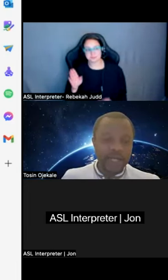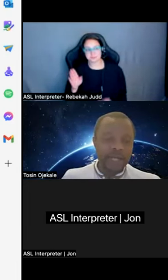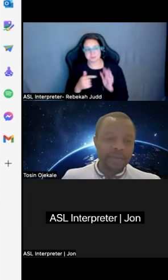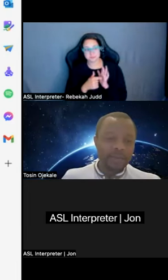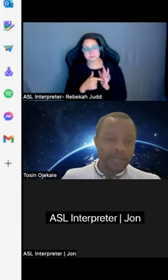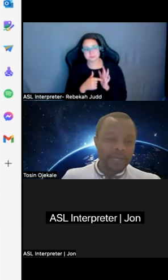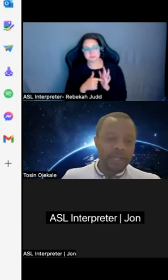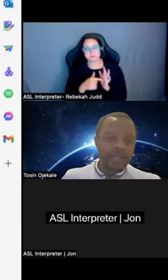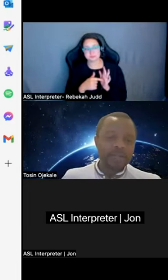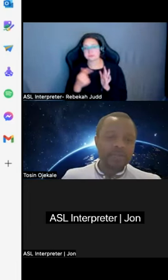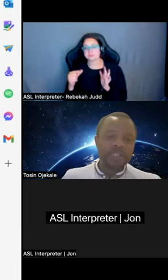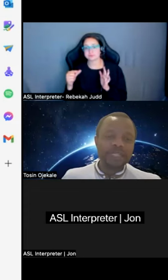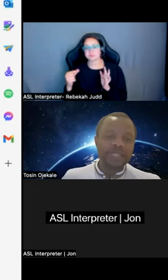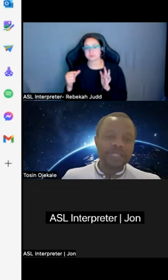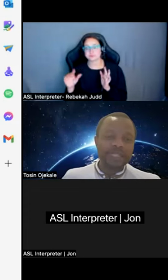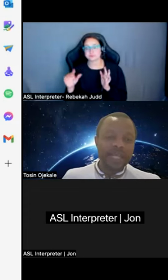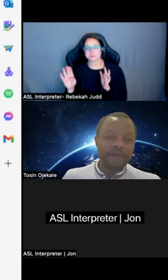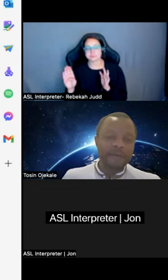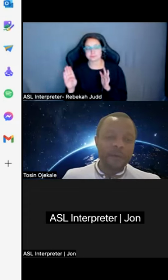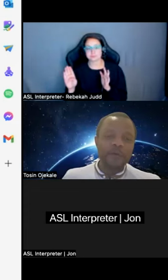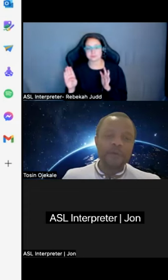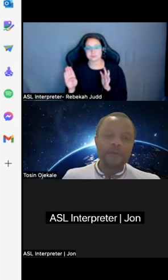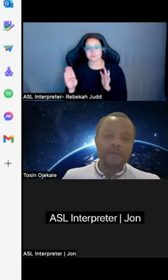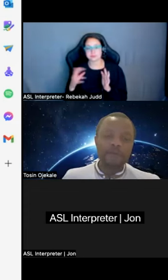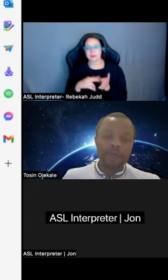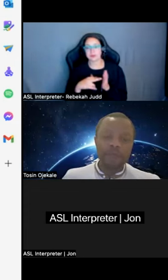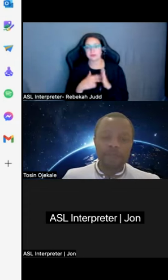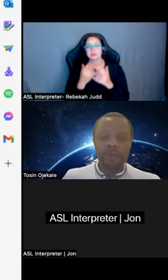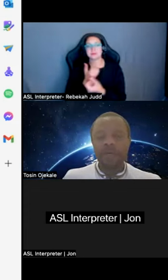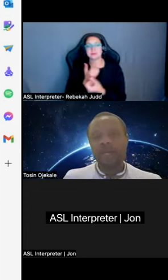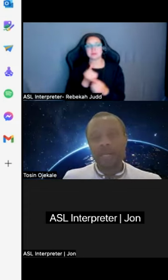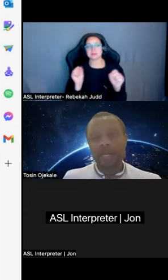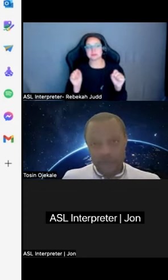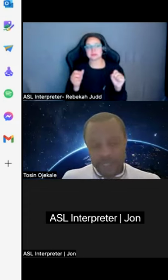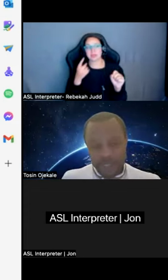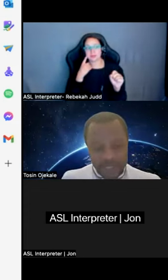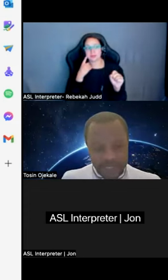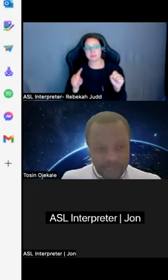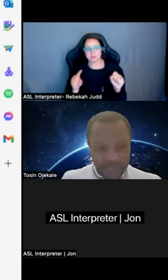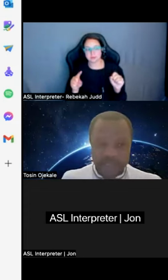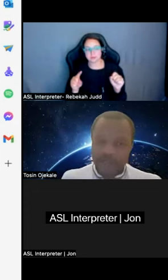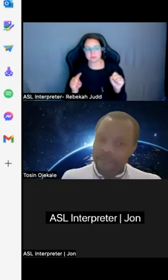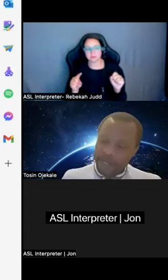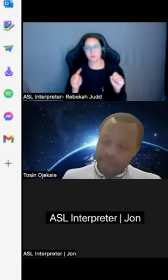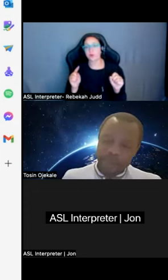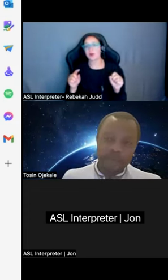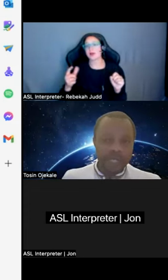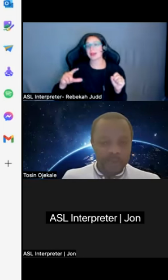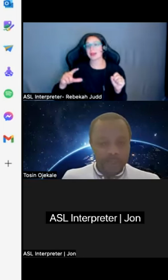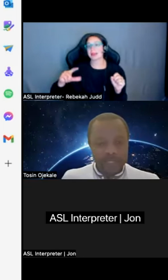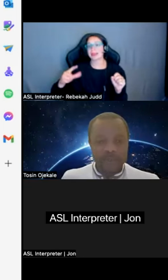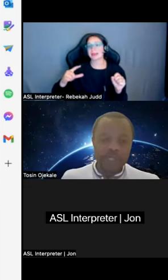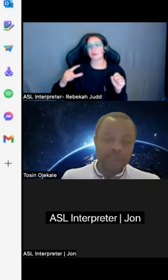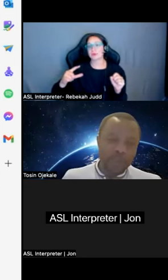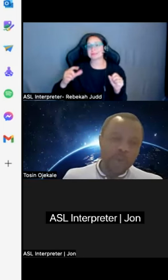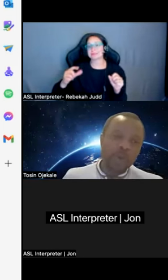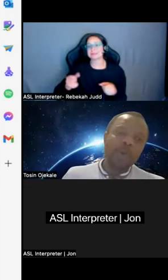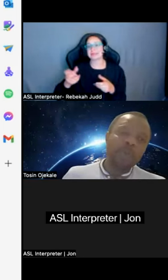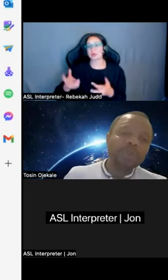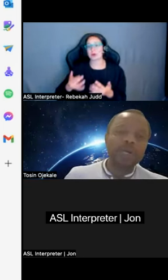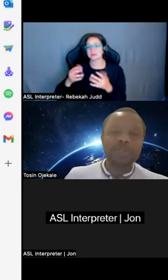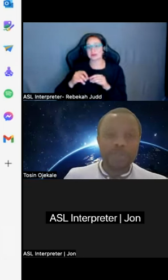green, B, which means it is safe for flammable liquids. Flammable liquids. So you need to